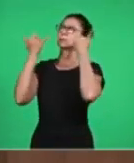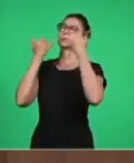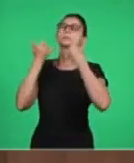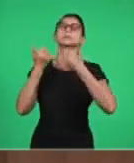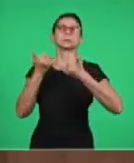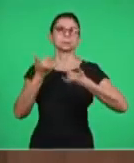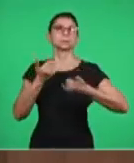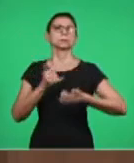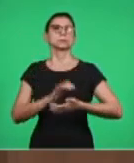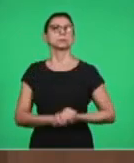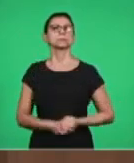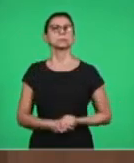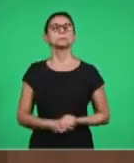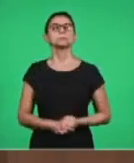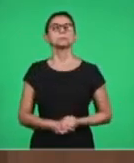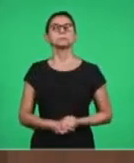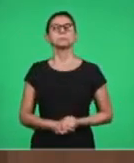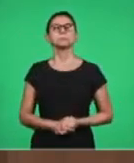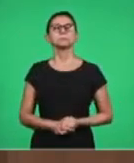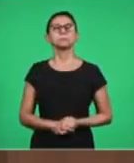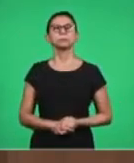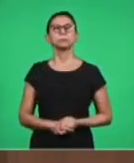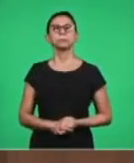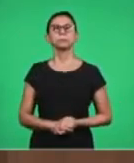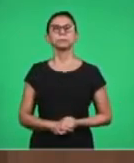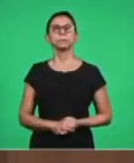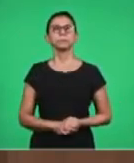information in local